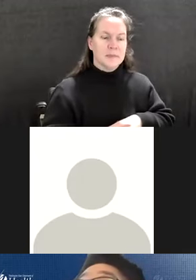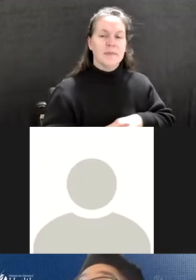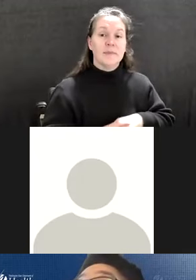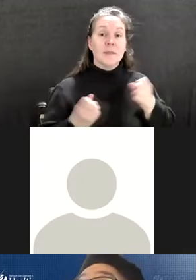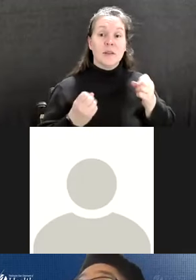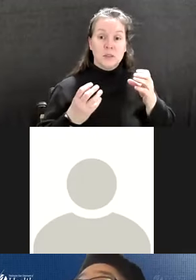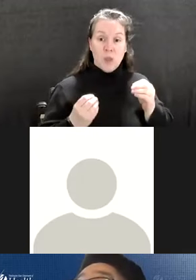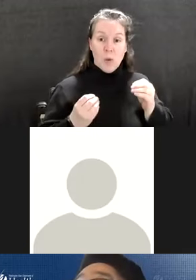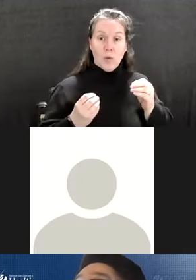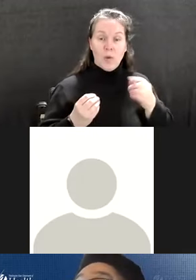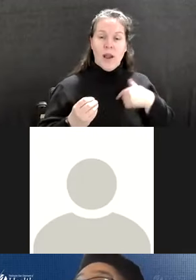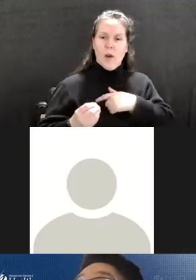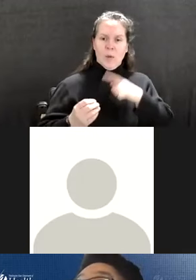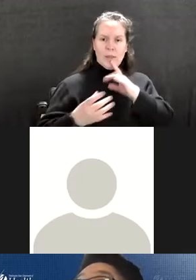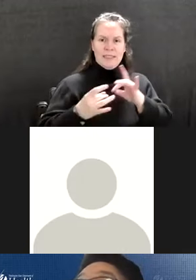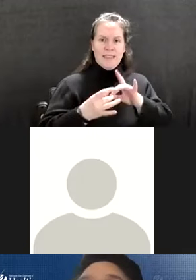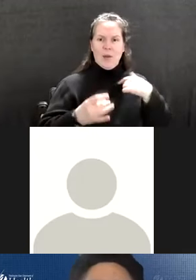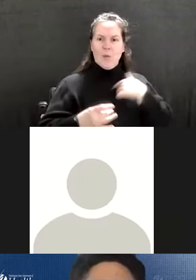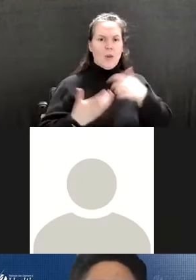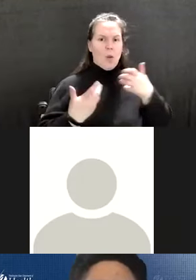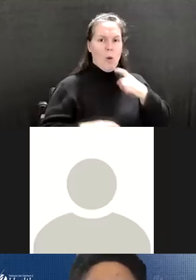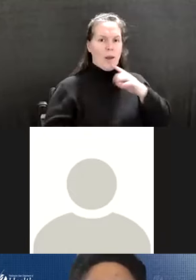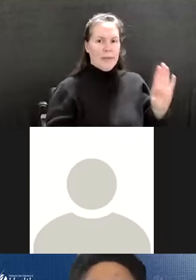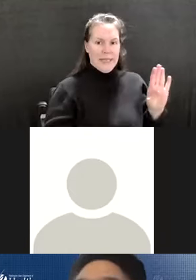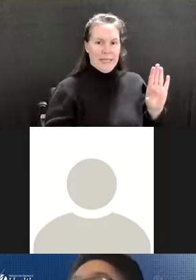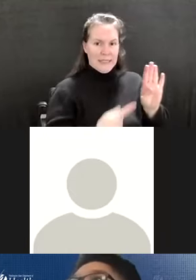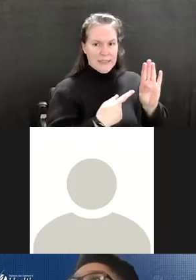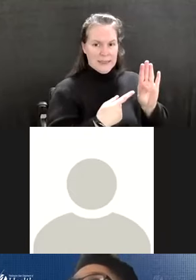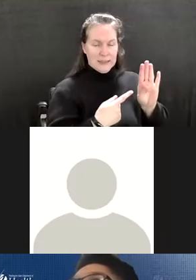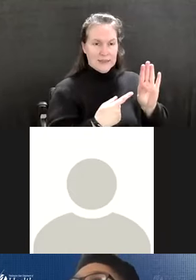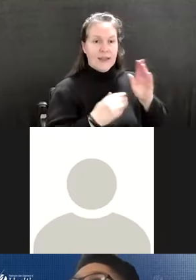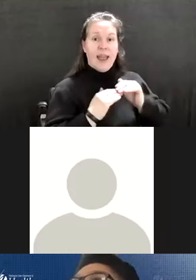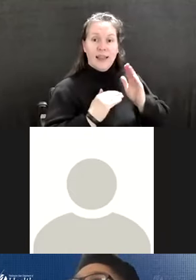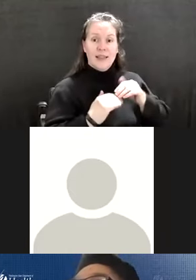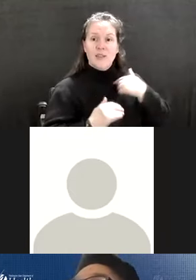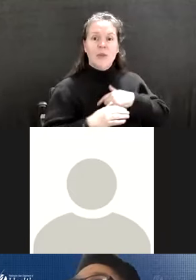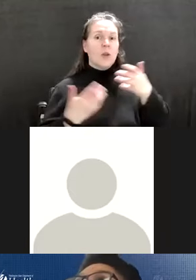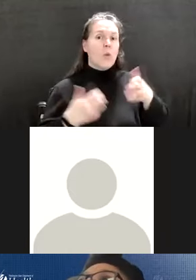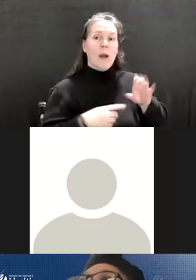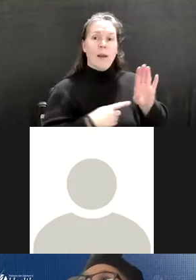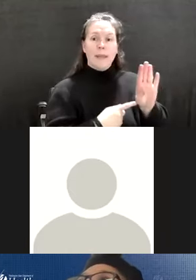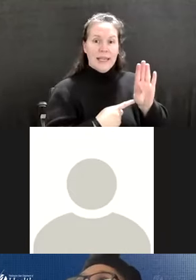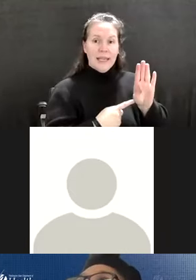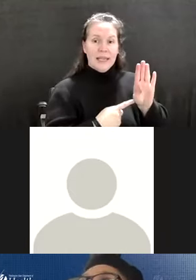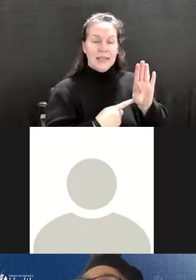So are we saying we don't want B, at least? We don't want B.